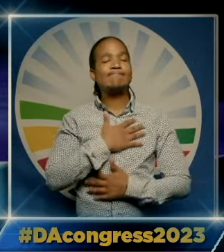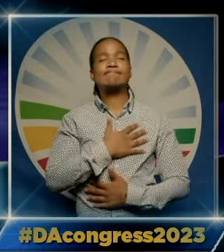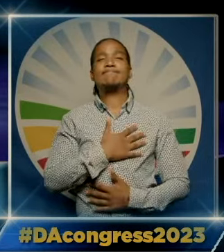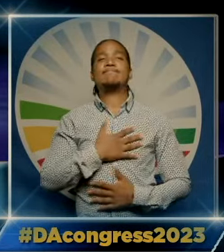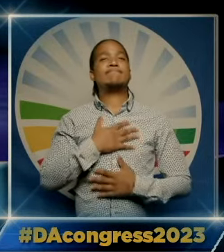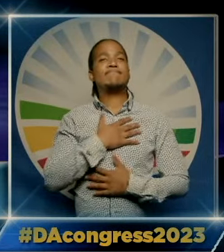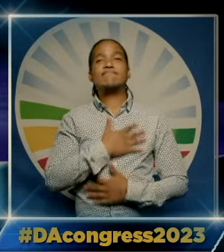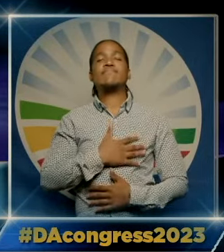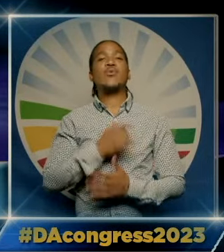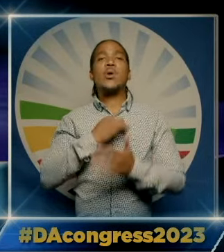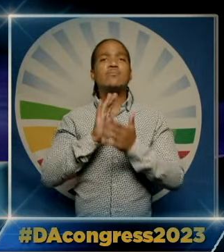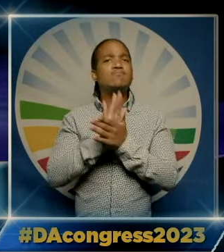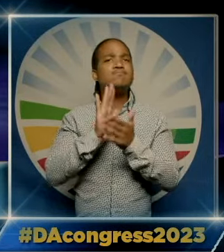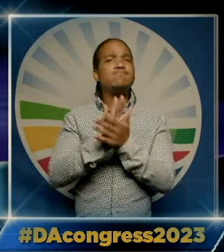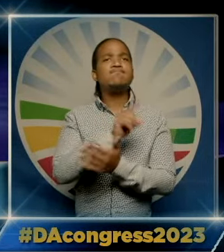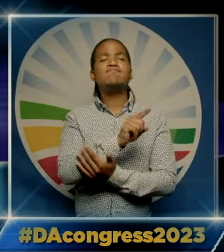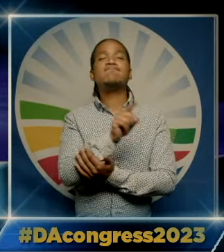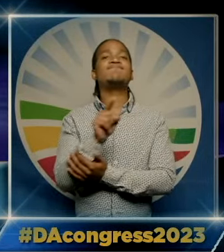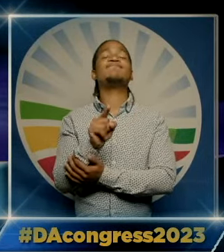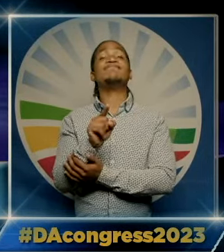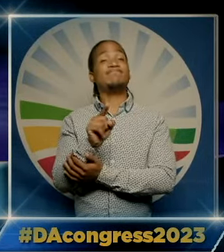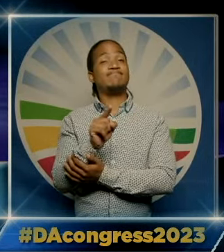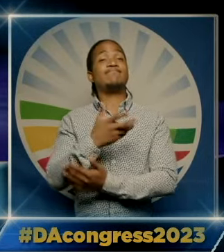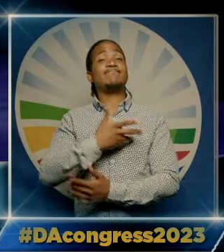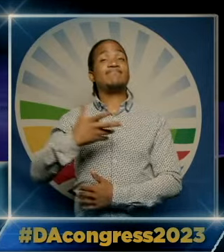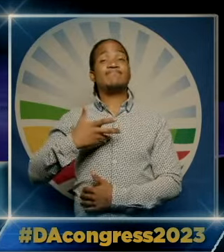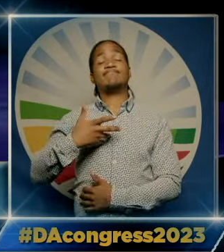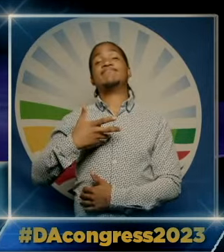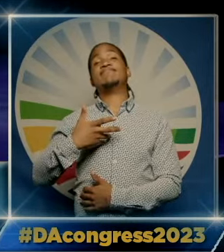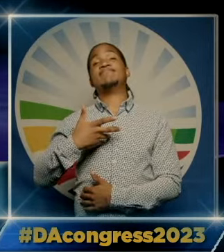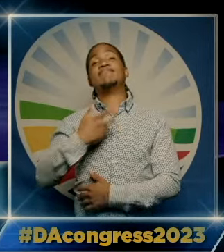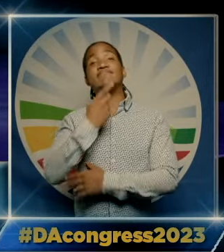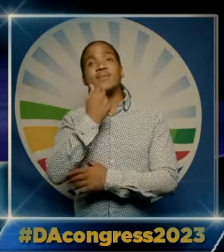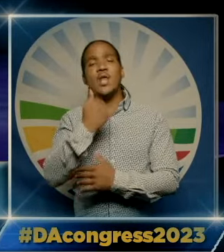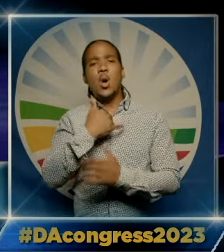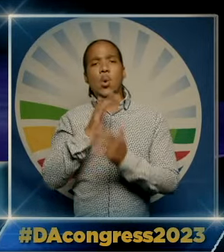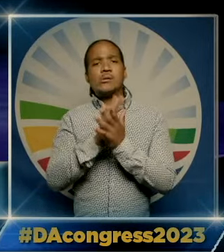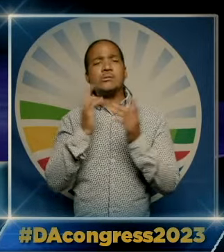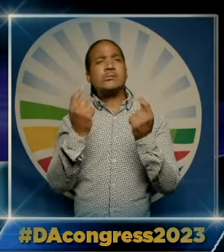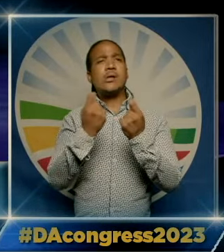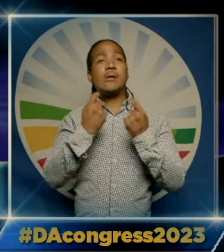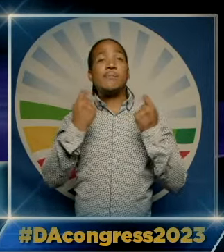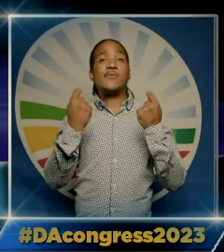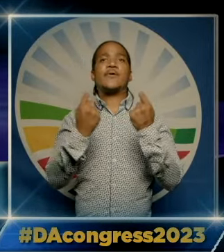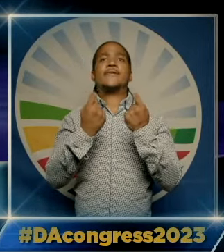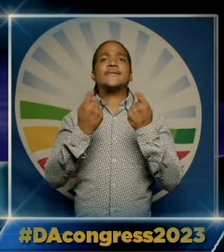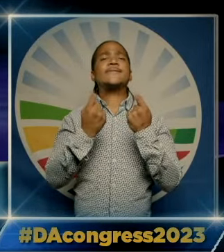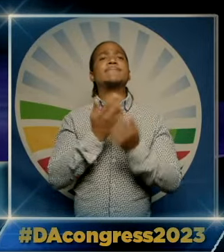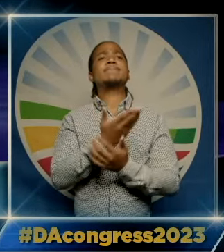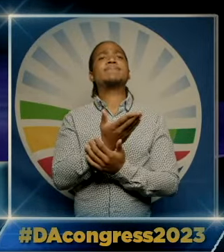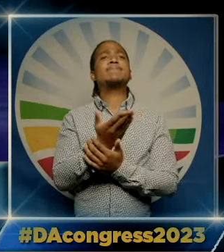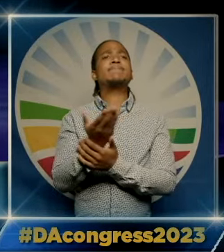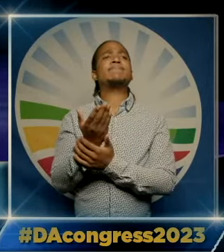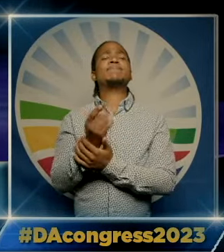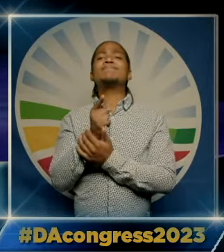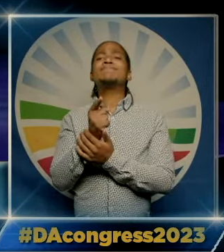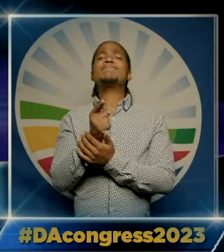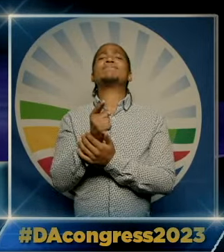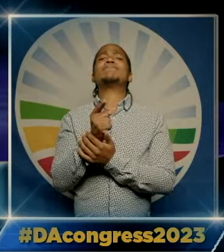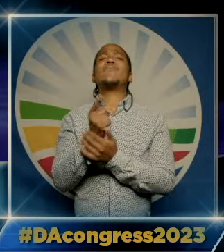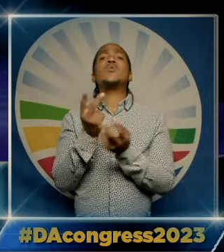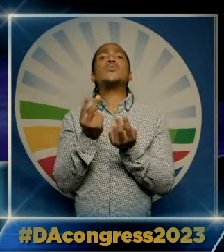too. Ladies and gentlemen, Badabesong, to celebrate the care you show to South Africans